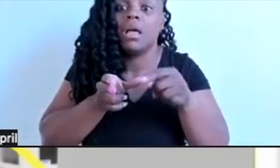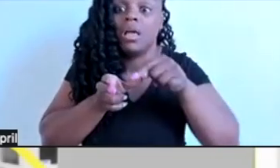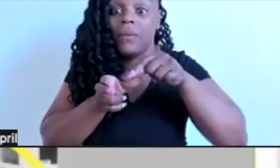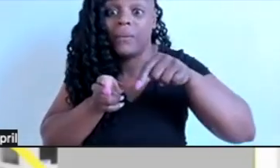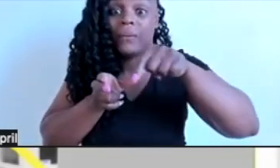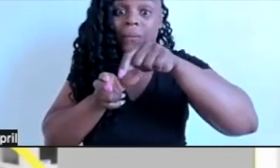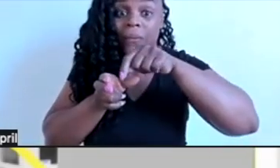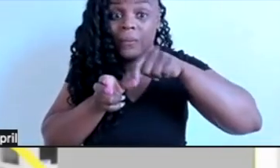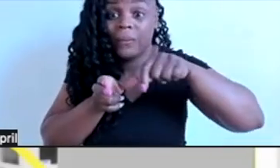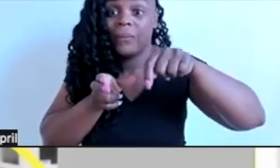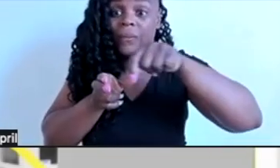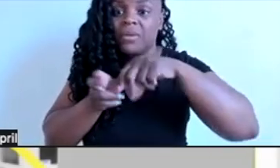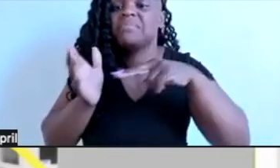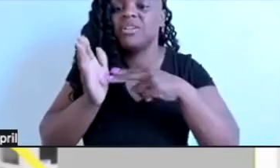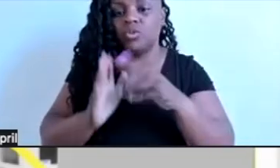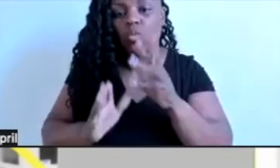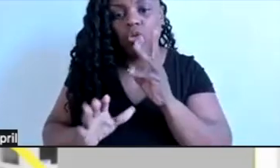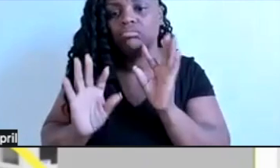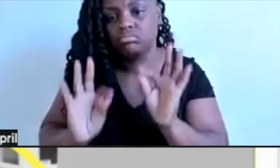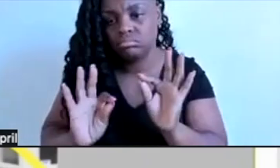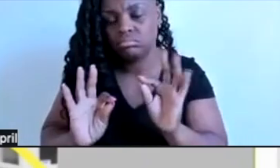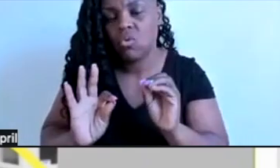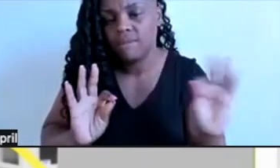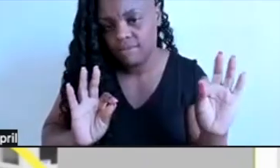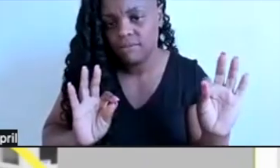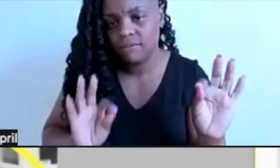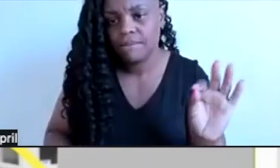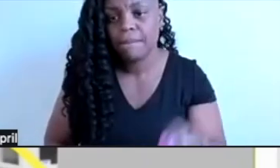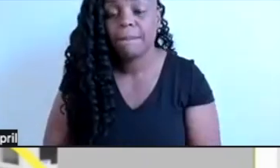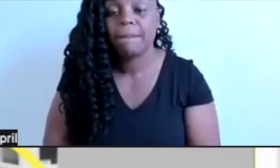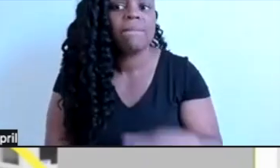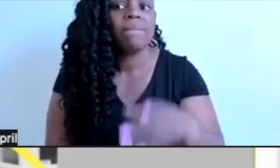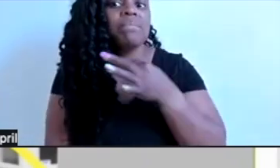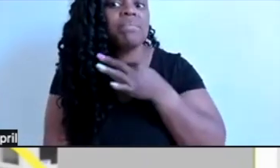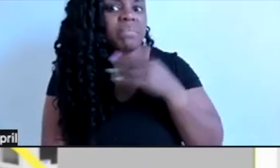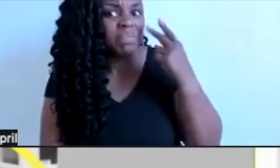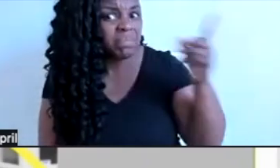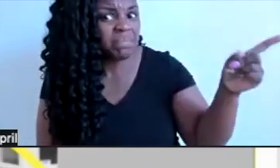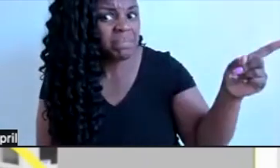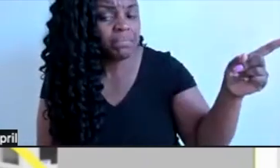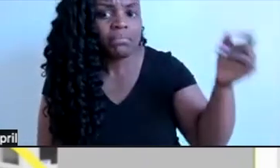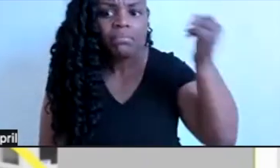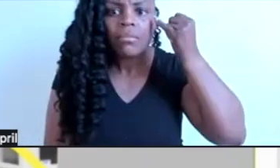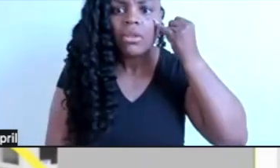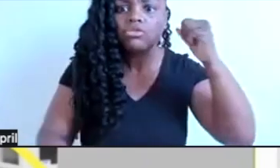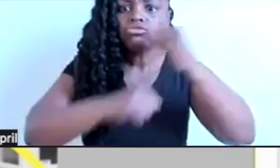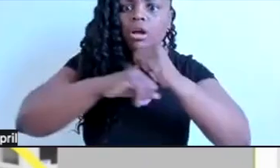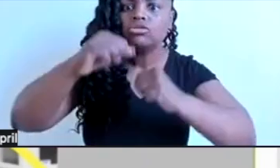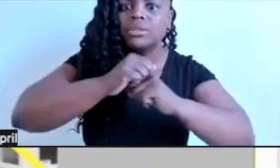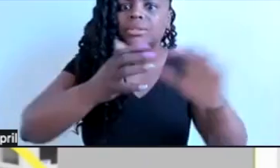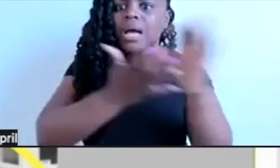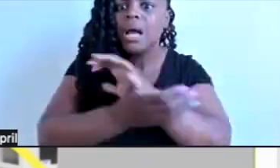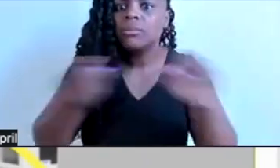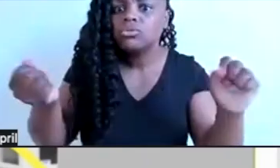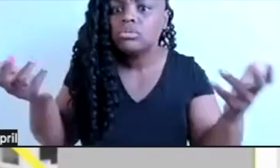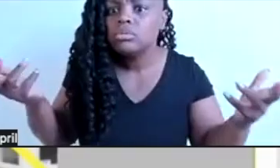It's important to check your home for structural damage as soon as possible. You might see broken windows and cracks in walls that will need repair,